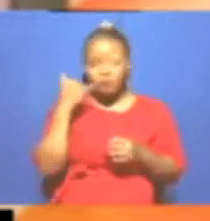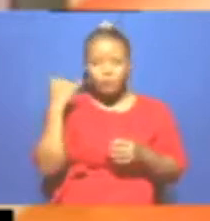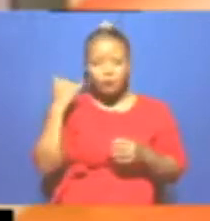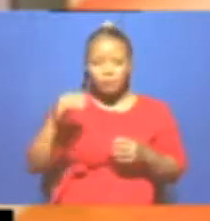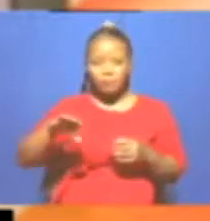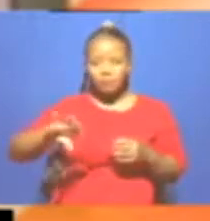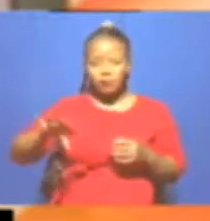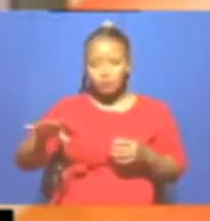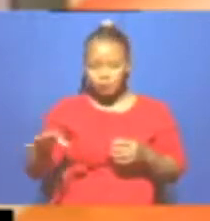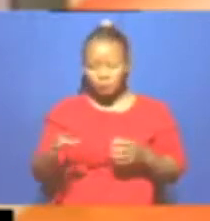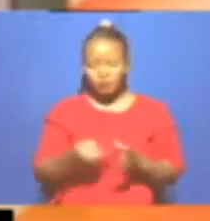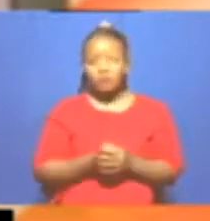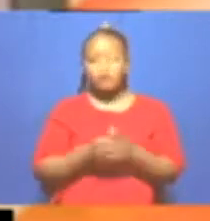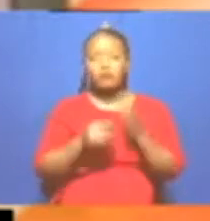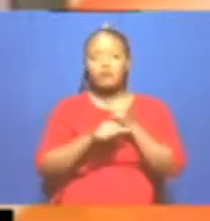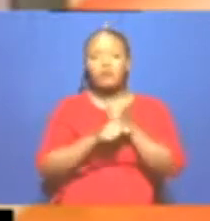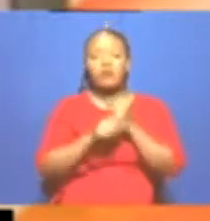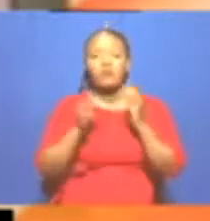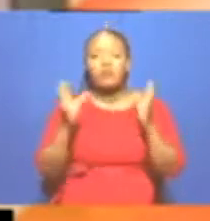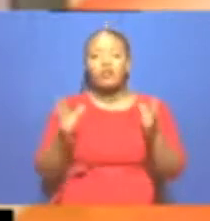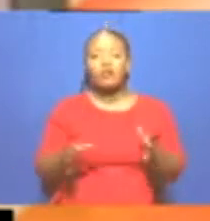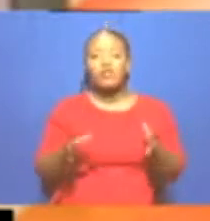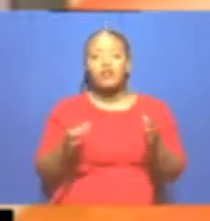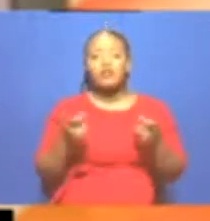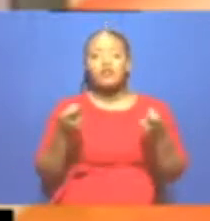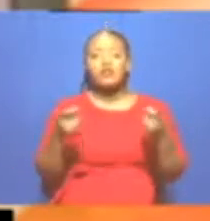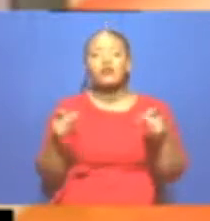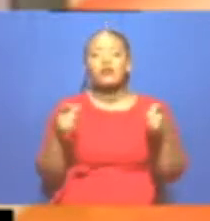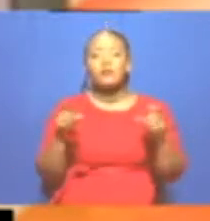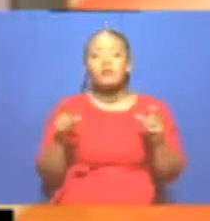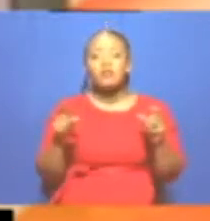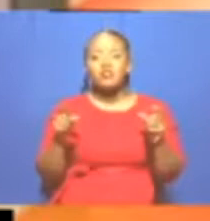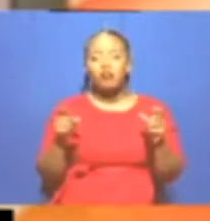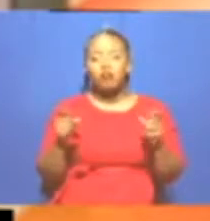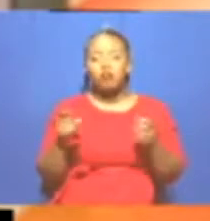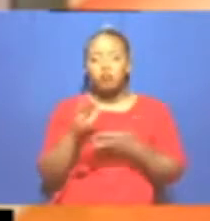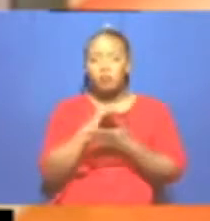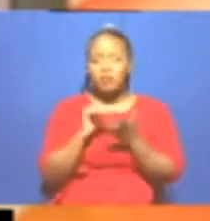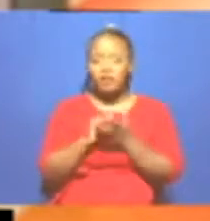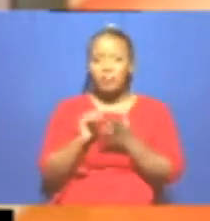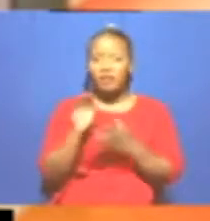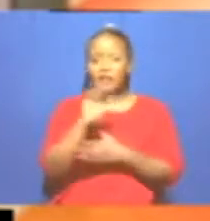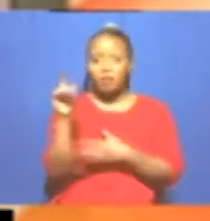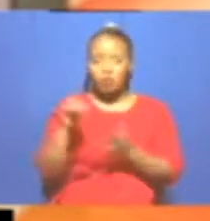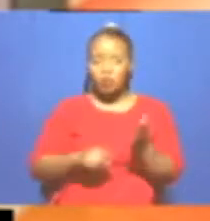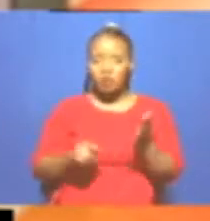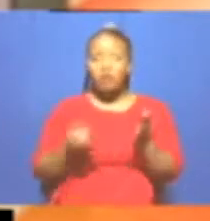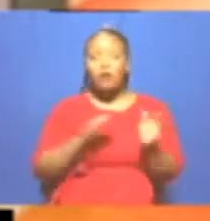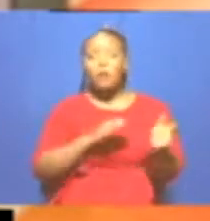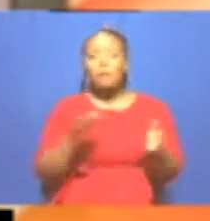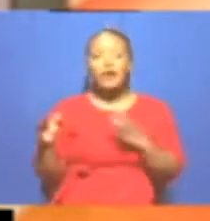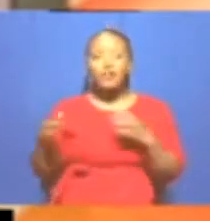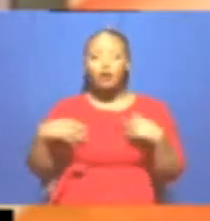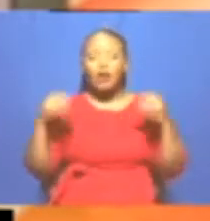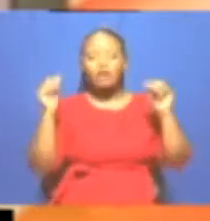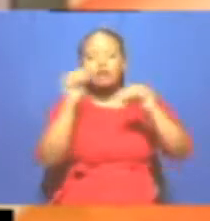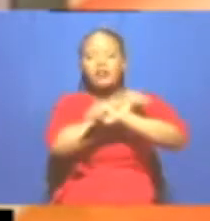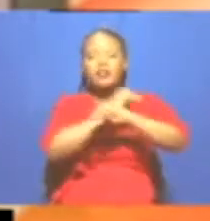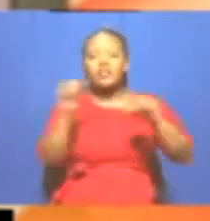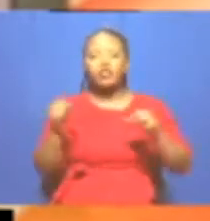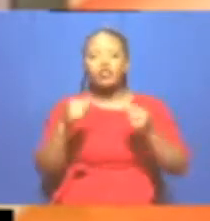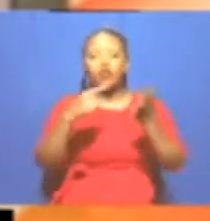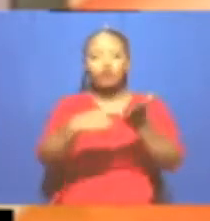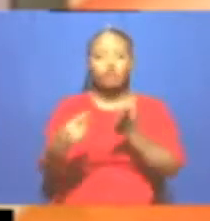Stakeholders in the media sector have launched the 2022 Kenya presidential debate ahead of the August polls. Media Owners Association, Media